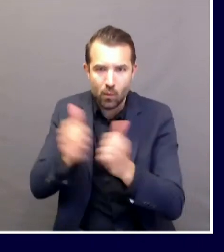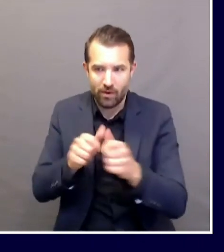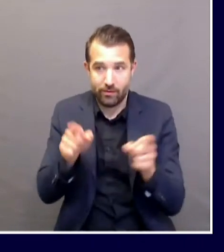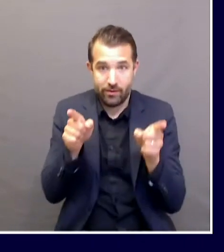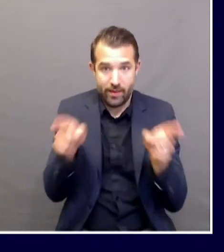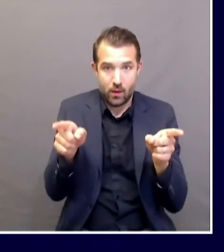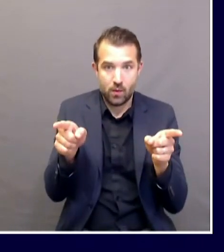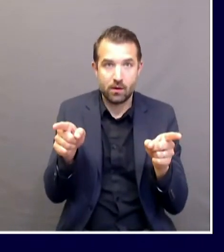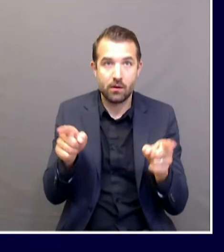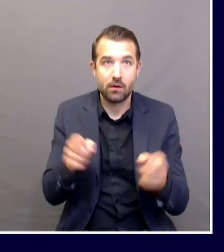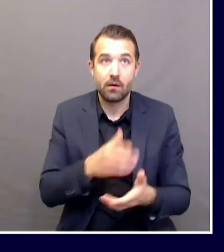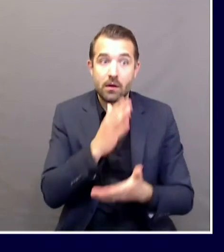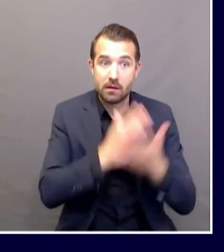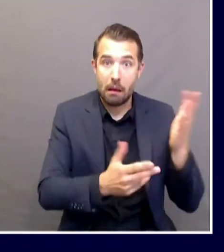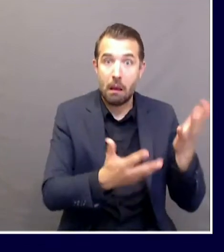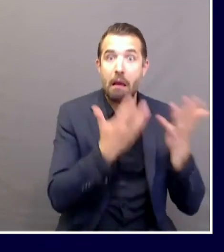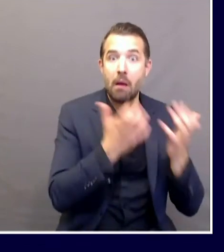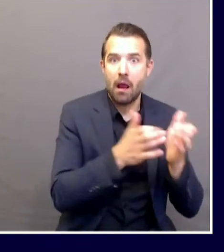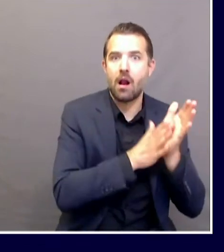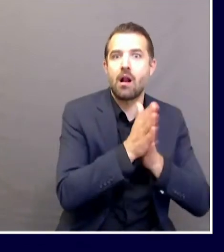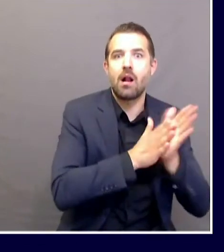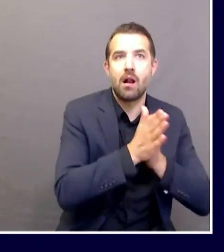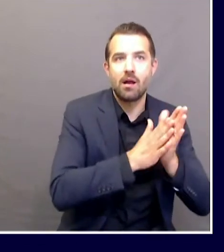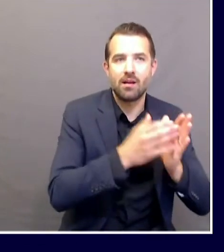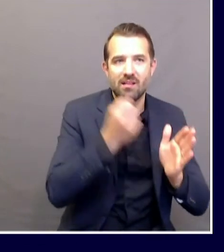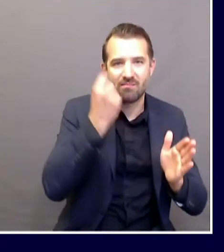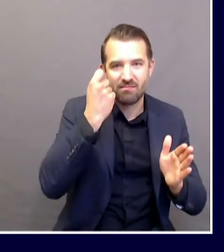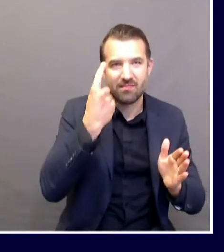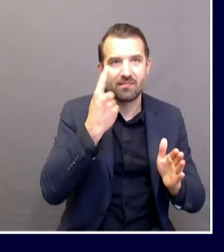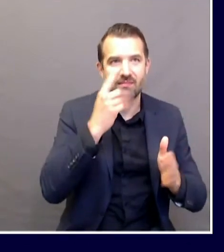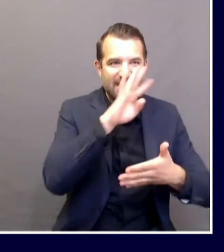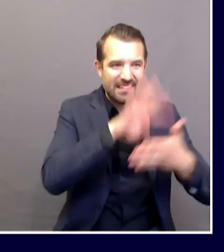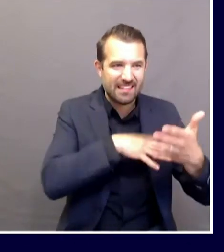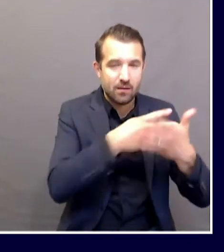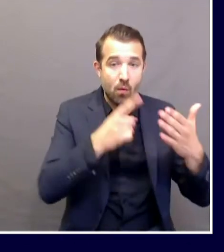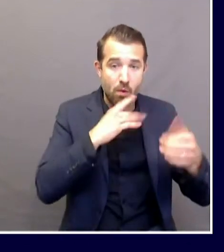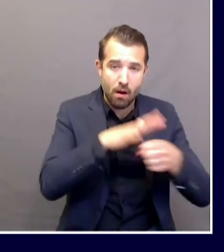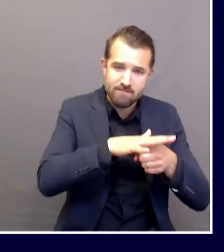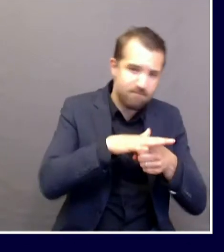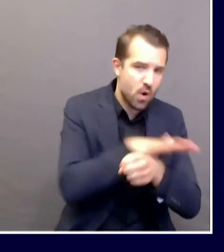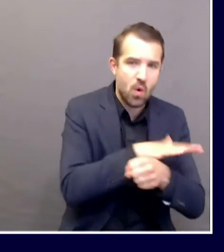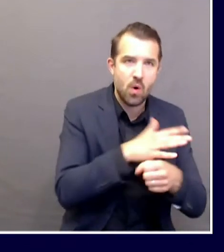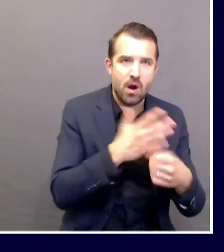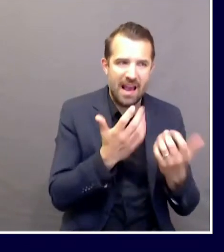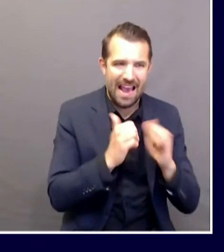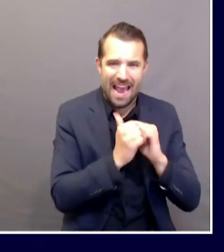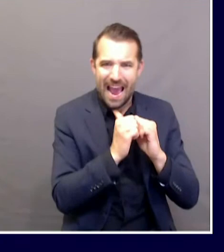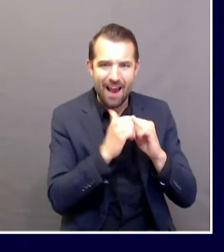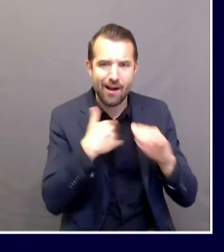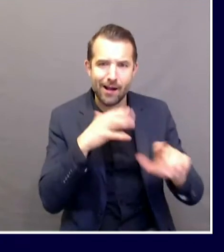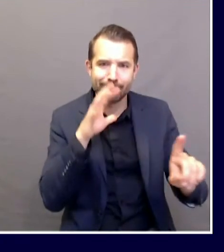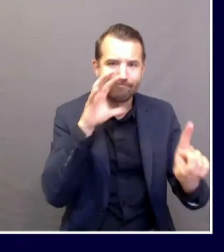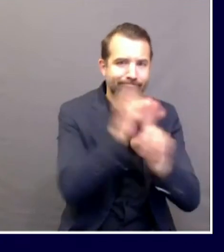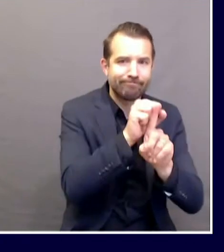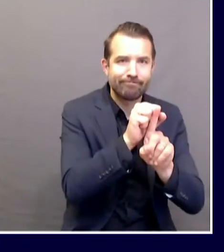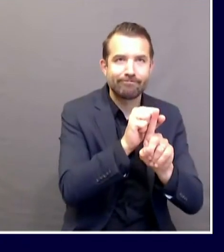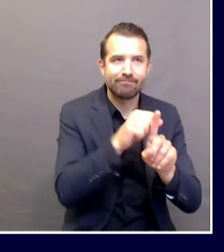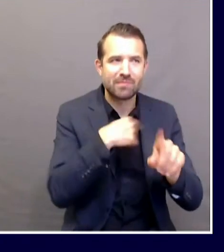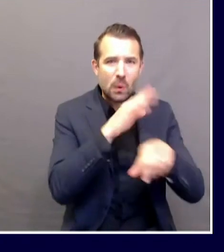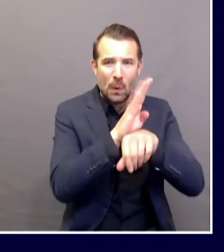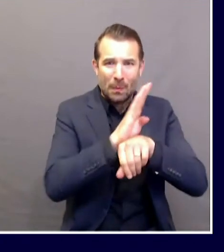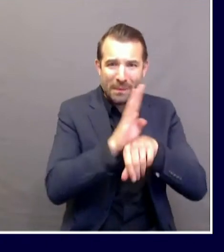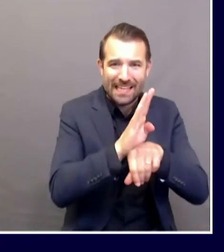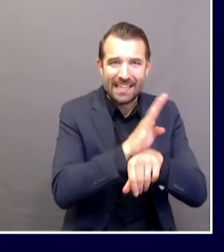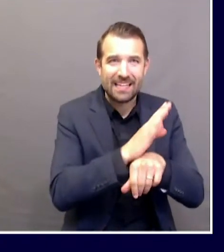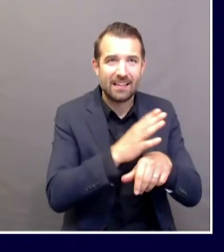work for their busy schedules. That involves telling them how, when, and where they can get a shot and how to find one. Another group are